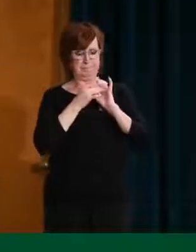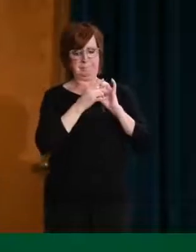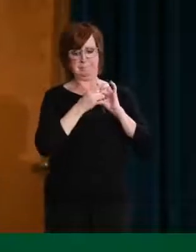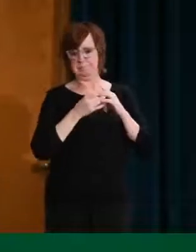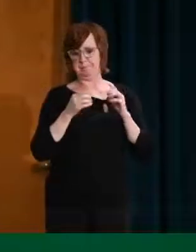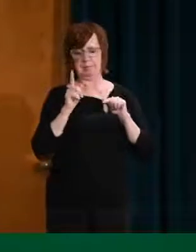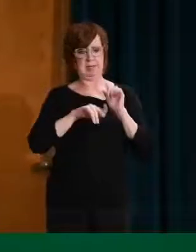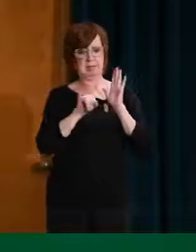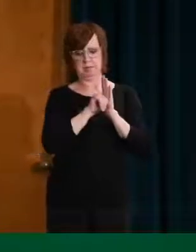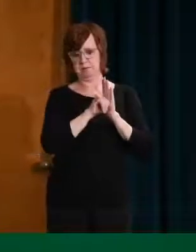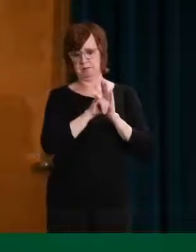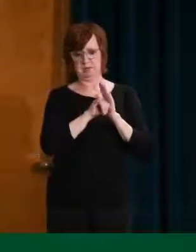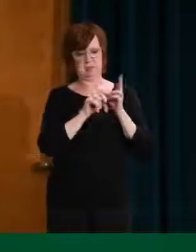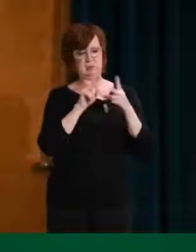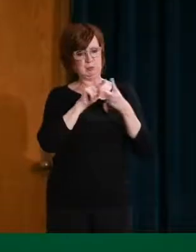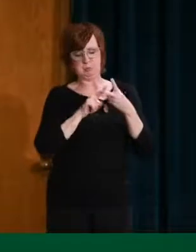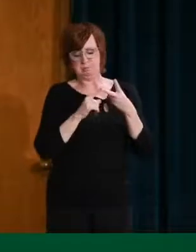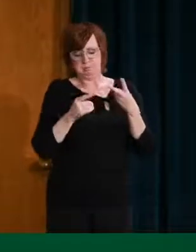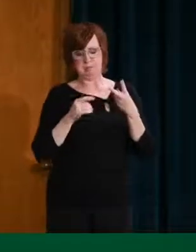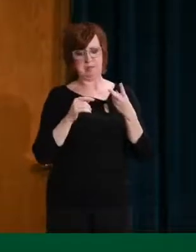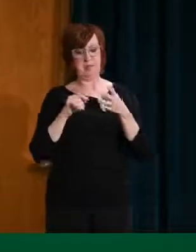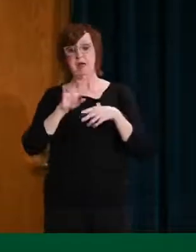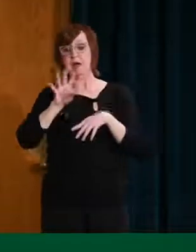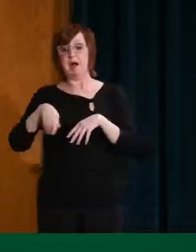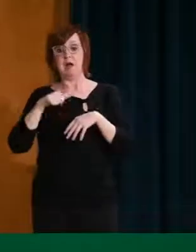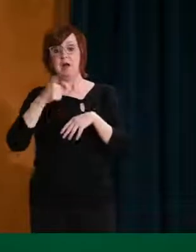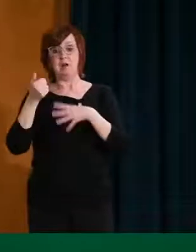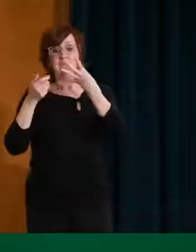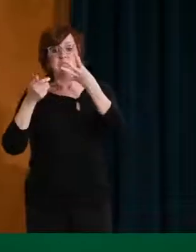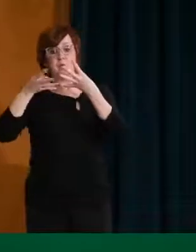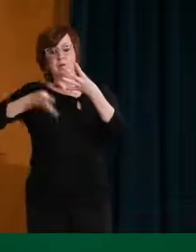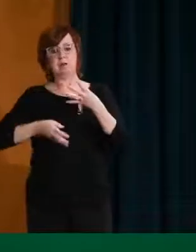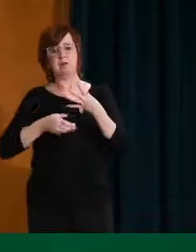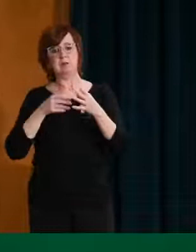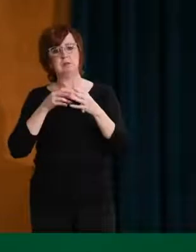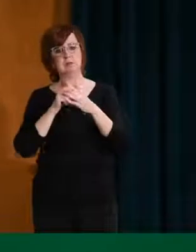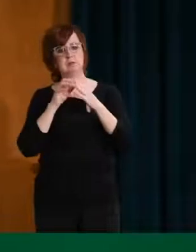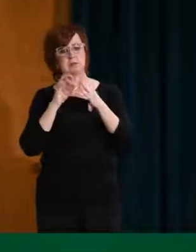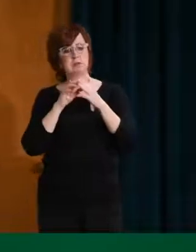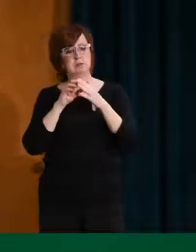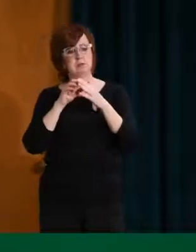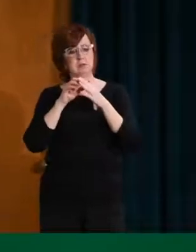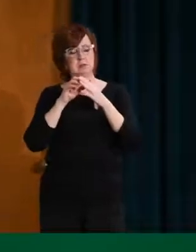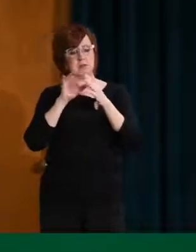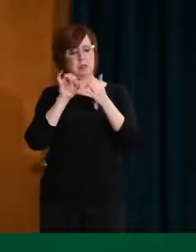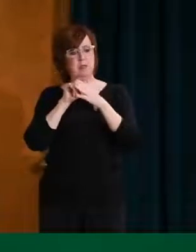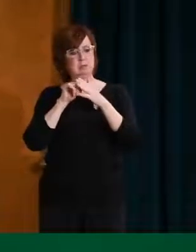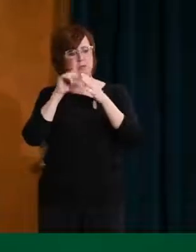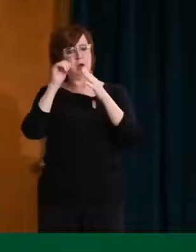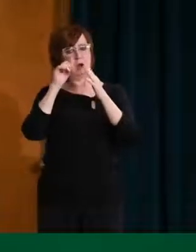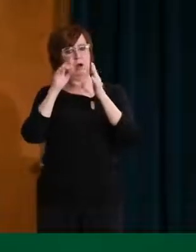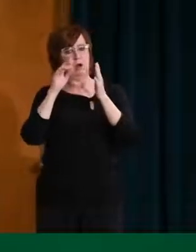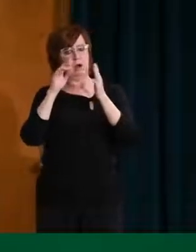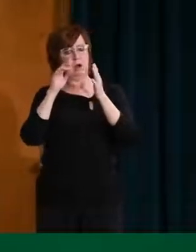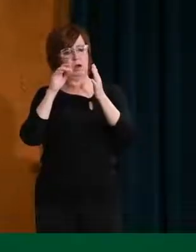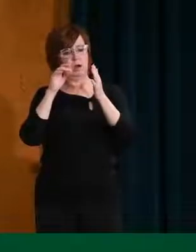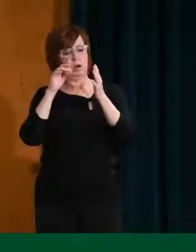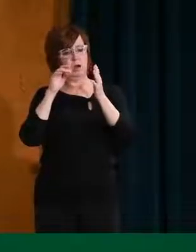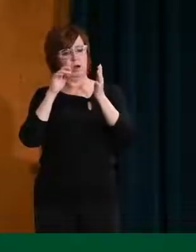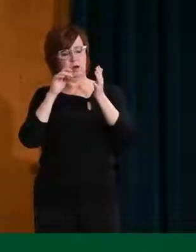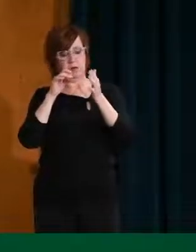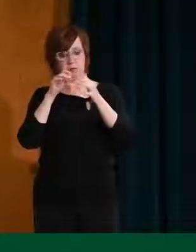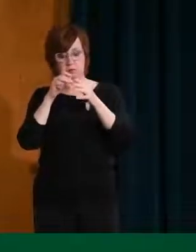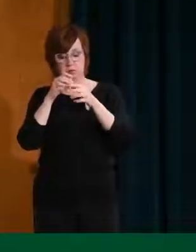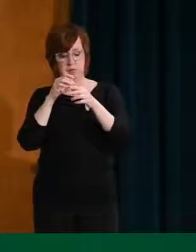aware of 4 instances where care was being provided in a primary care setting, but there was that flag wasn't brought up